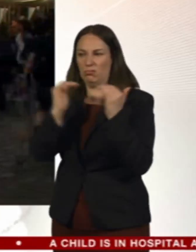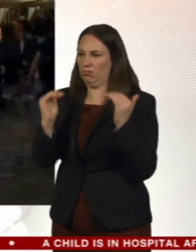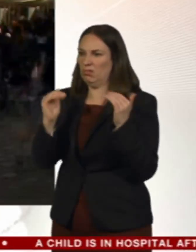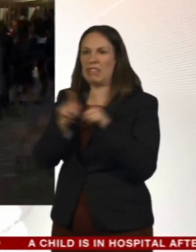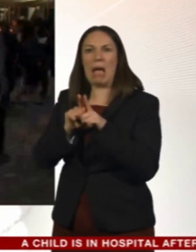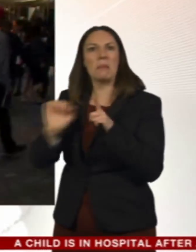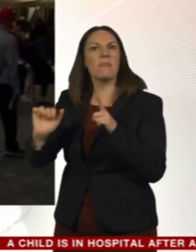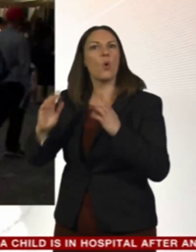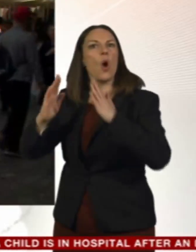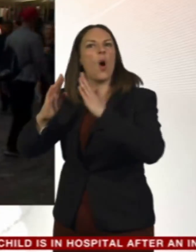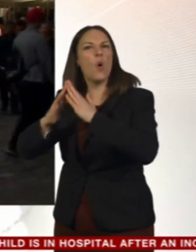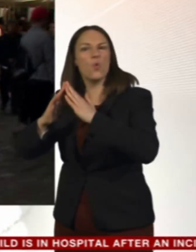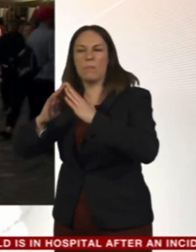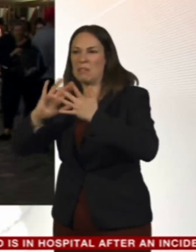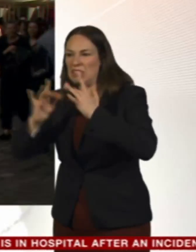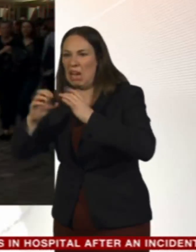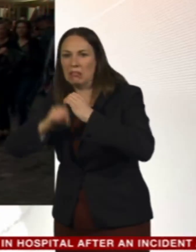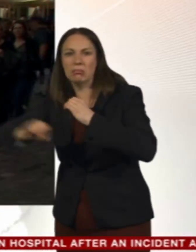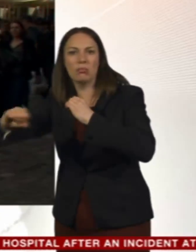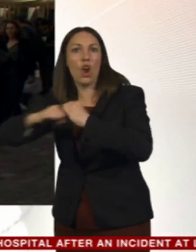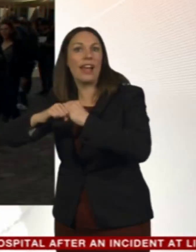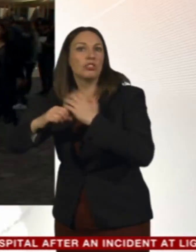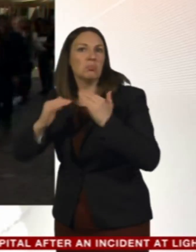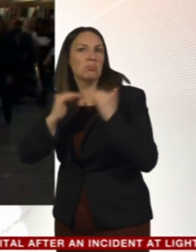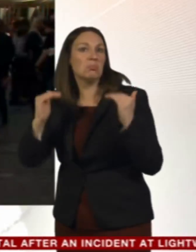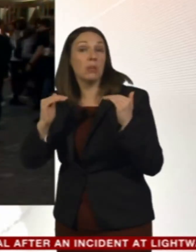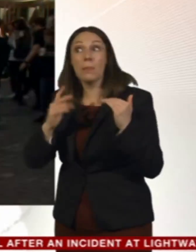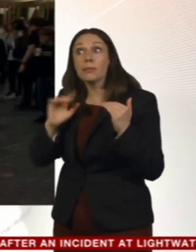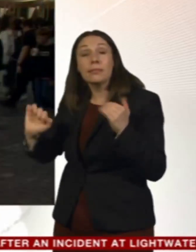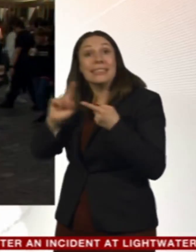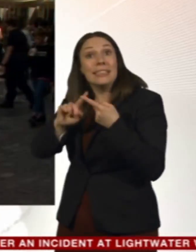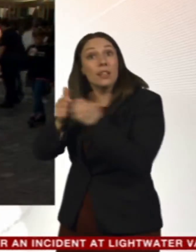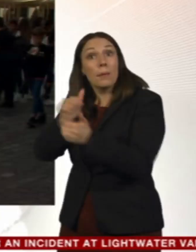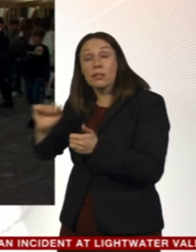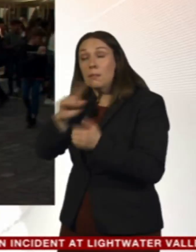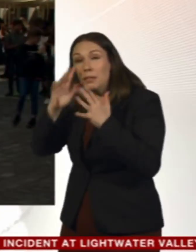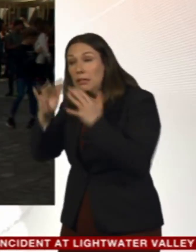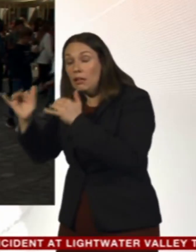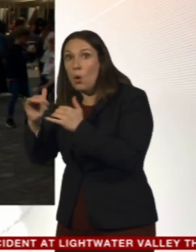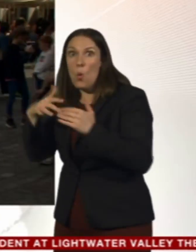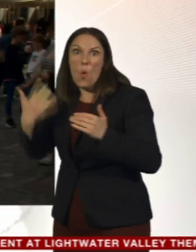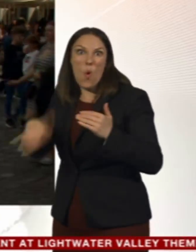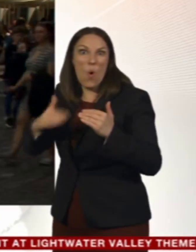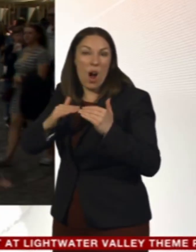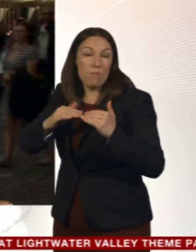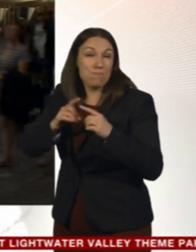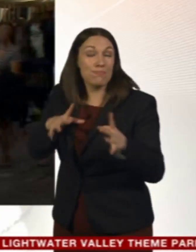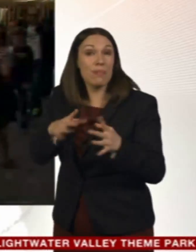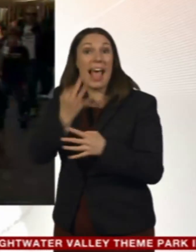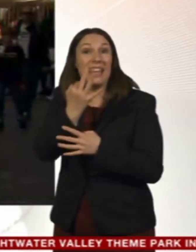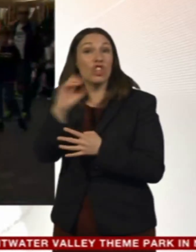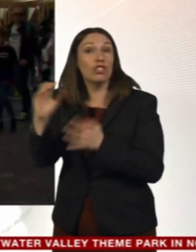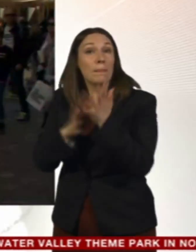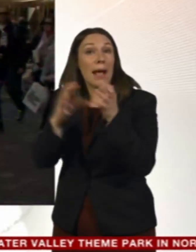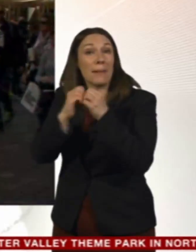home internet connection. But EE says in their testing they've been getting speeds of up to 800 megabits per second. Now if we all started